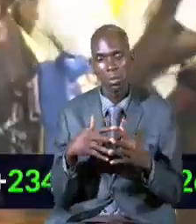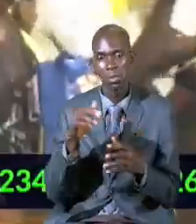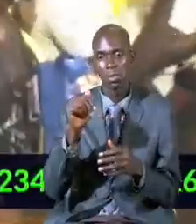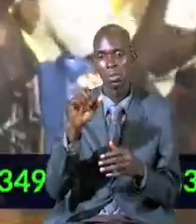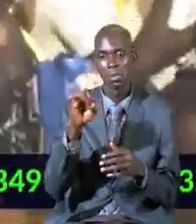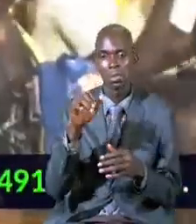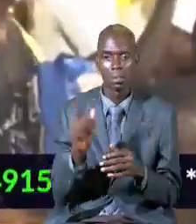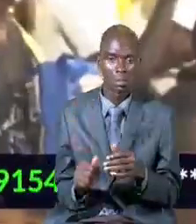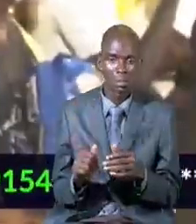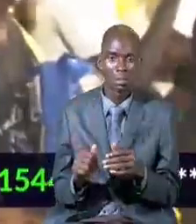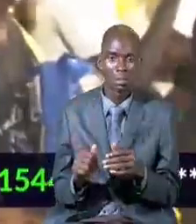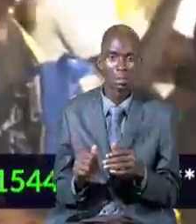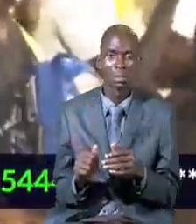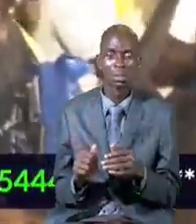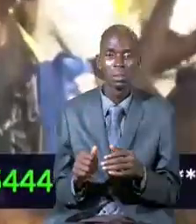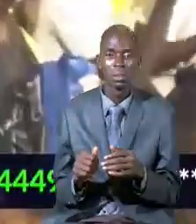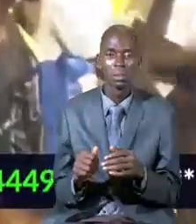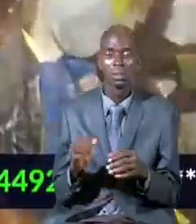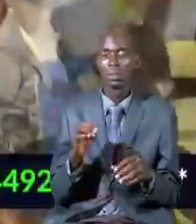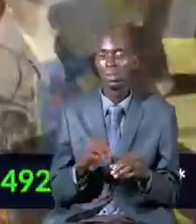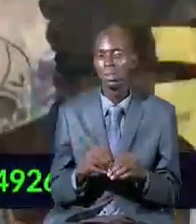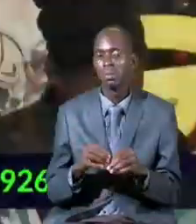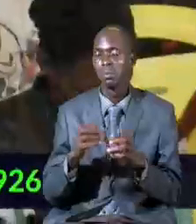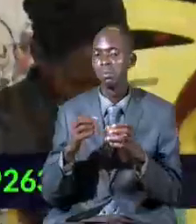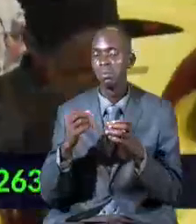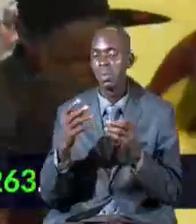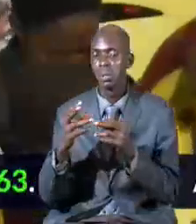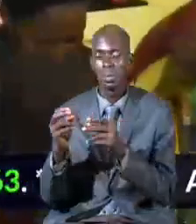in Wellington, Auckland,